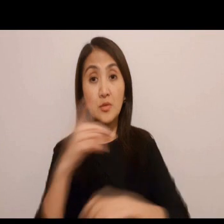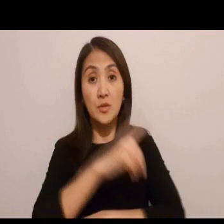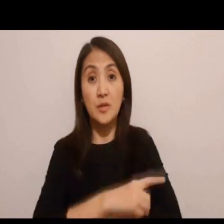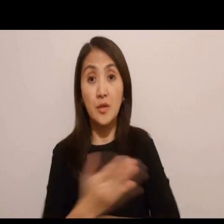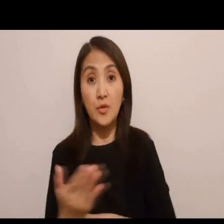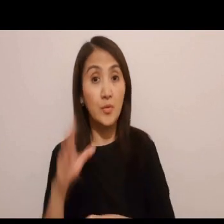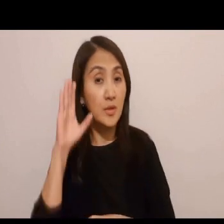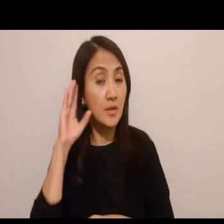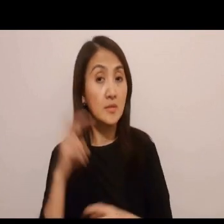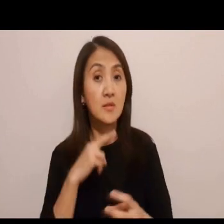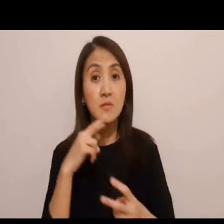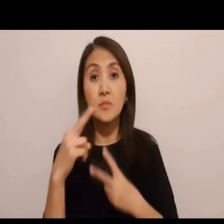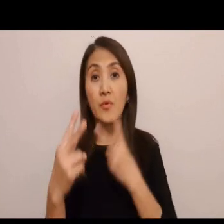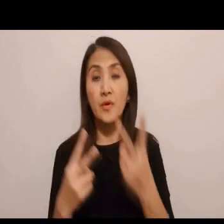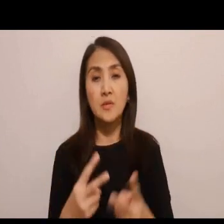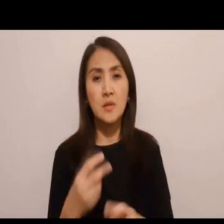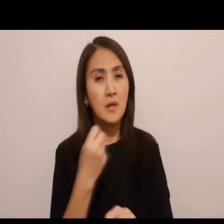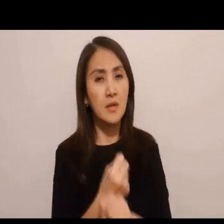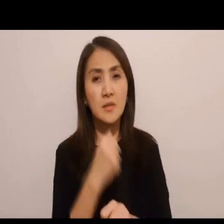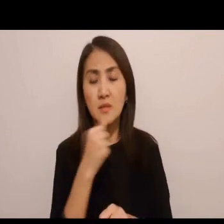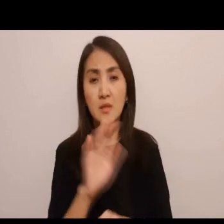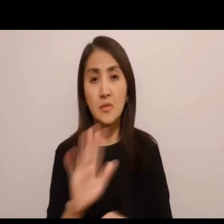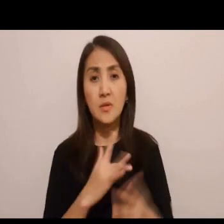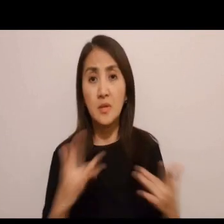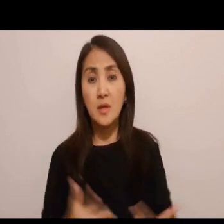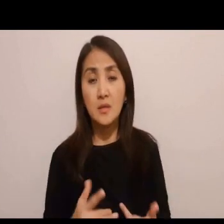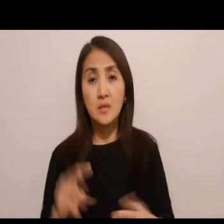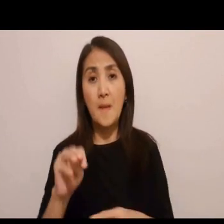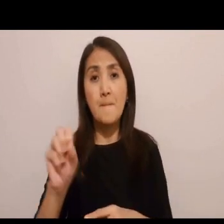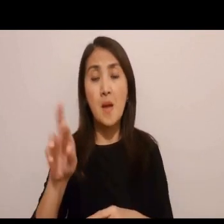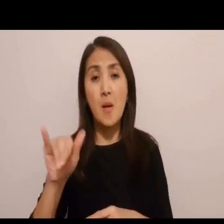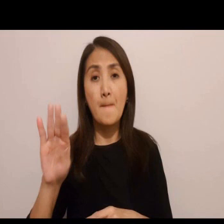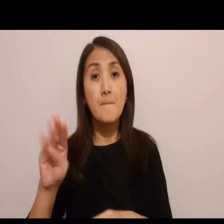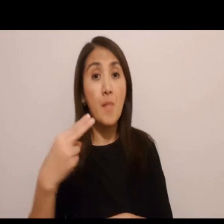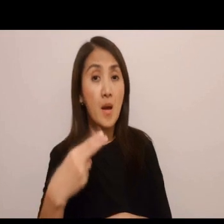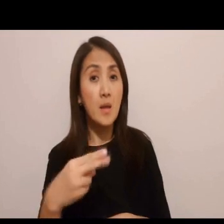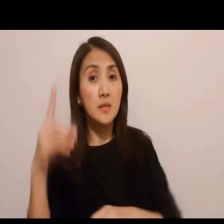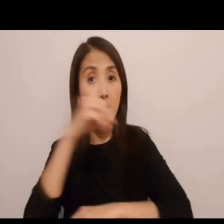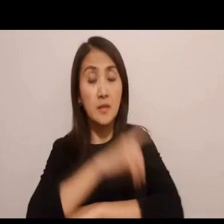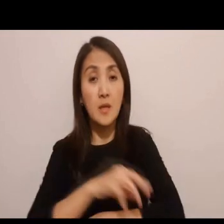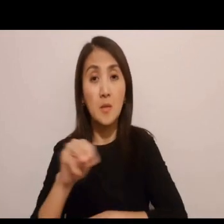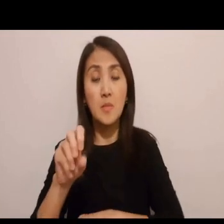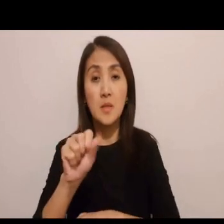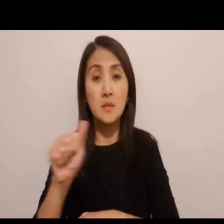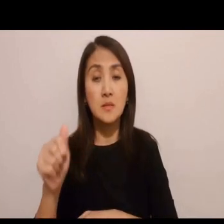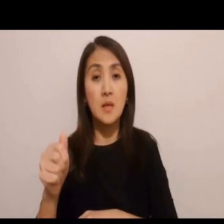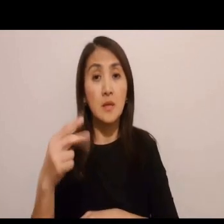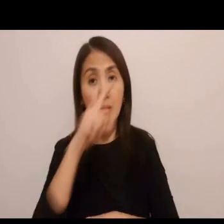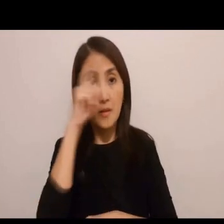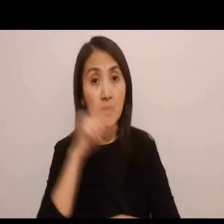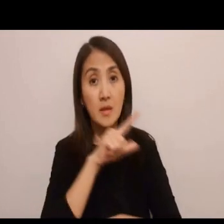Oh, that today you would hear his voice, harden not your hearts as at Meribah, as in the day of Massah